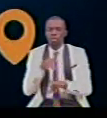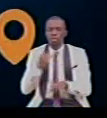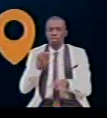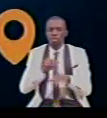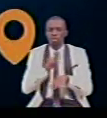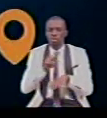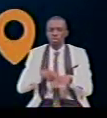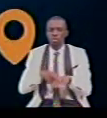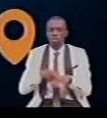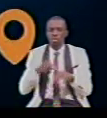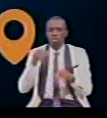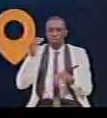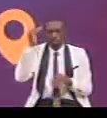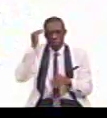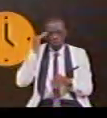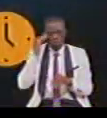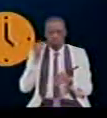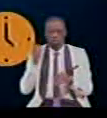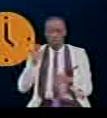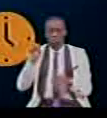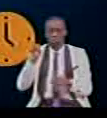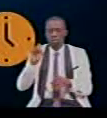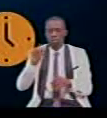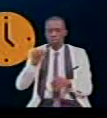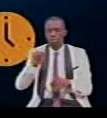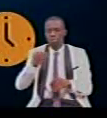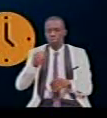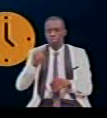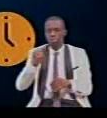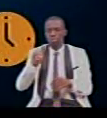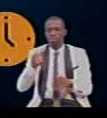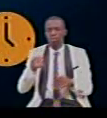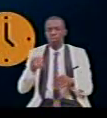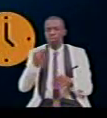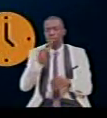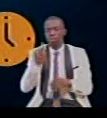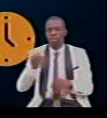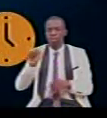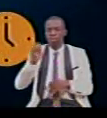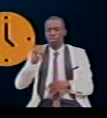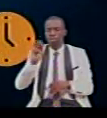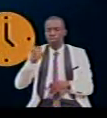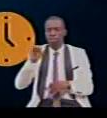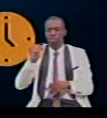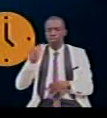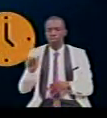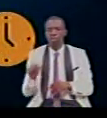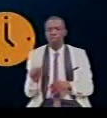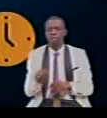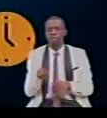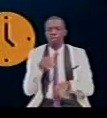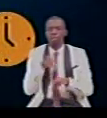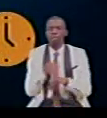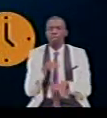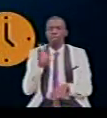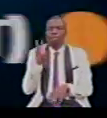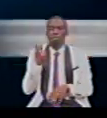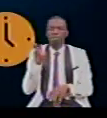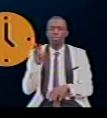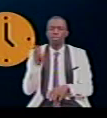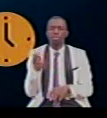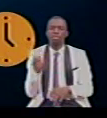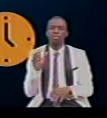usaka the capital of Zambia at 1600 hours GMT daily and a global worship service